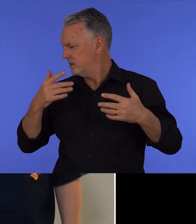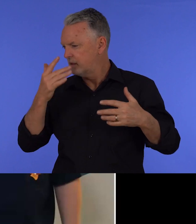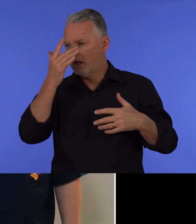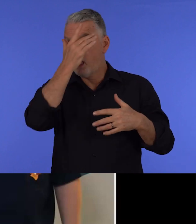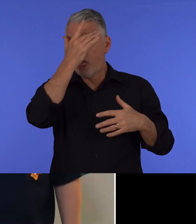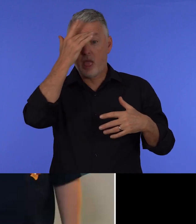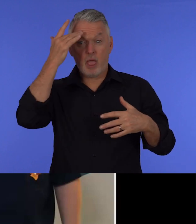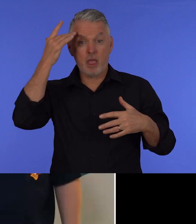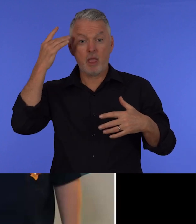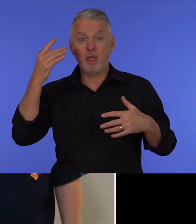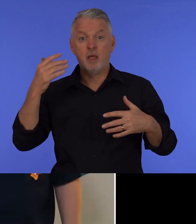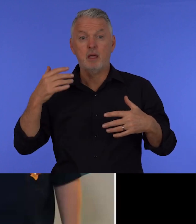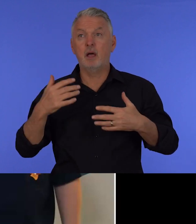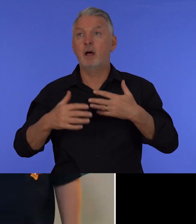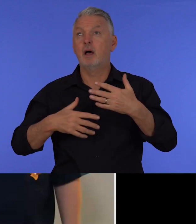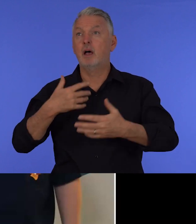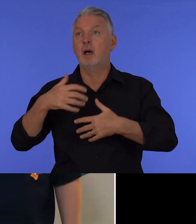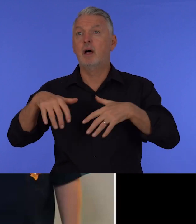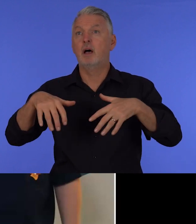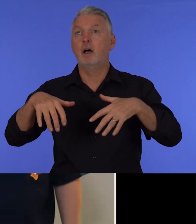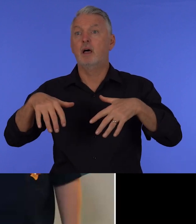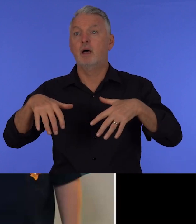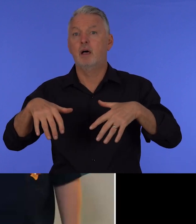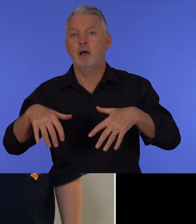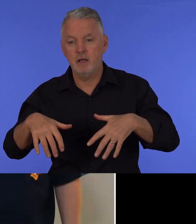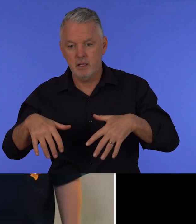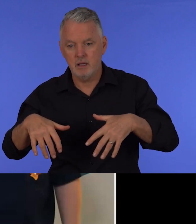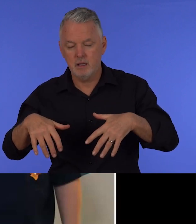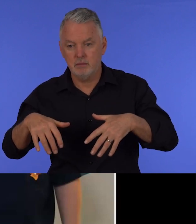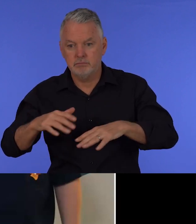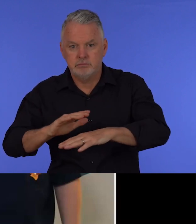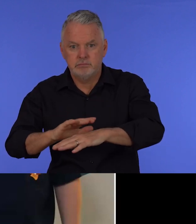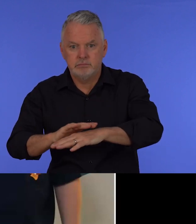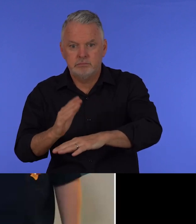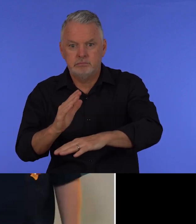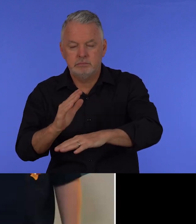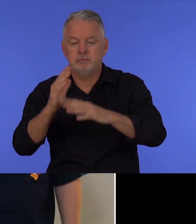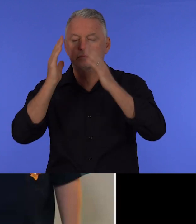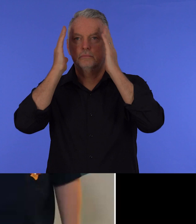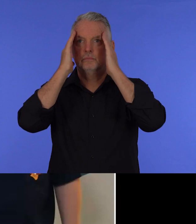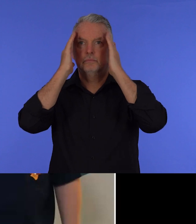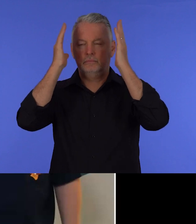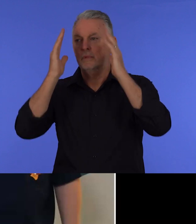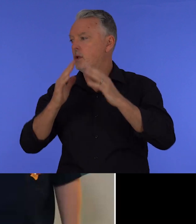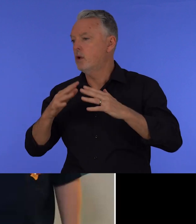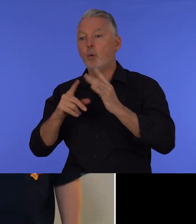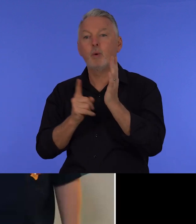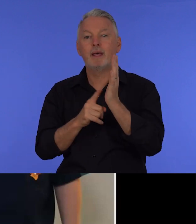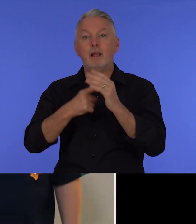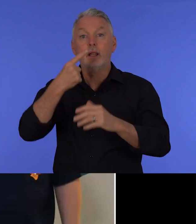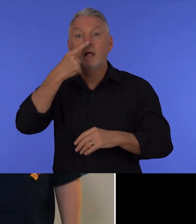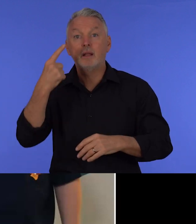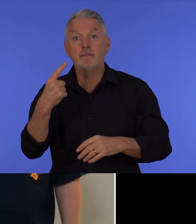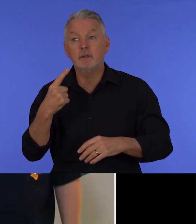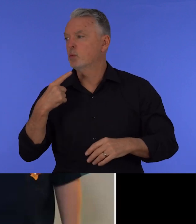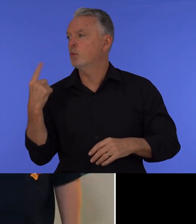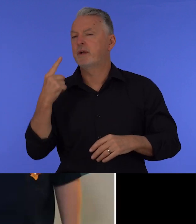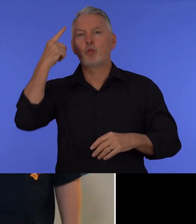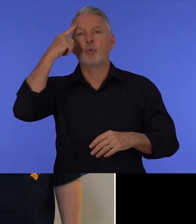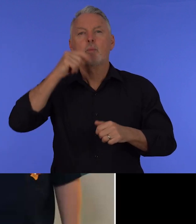unknowingly sort of going along towards that path of isolation. And when Will was